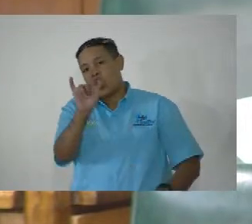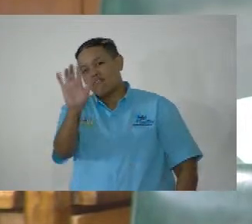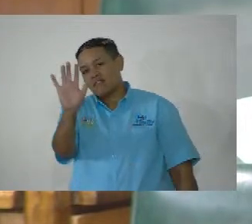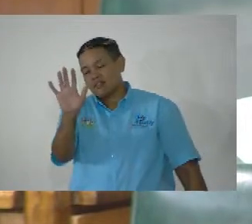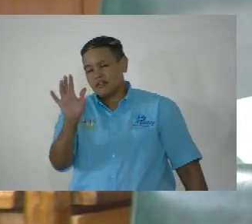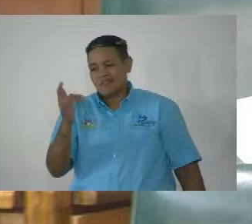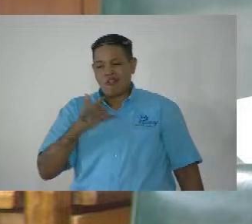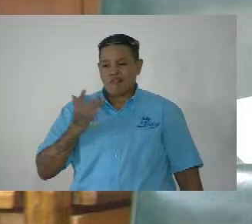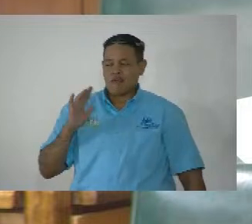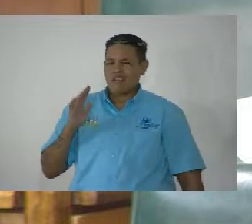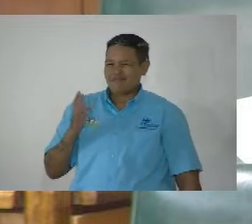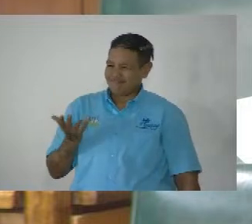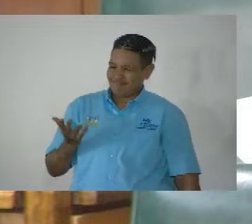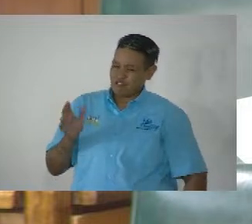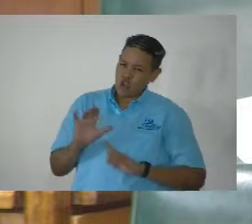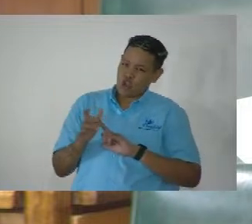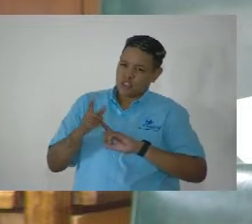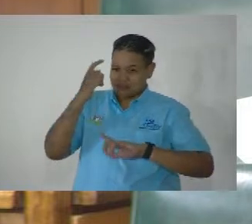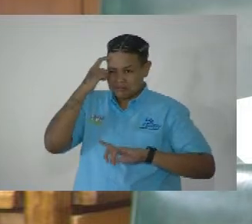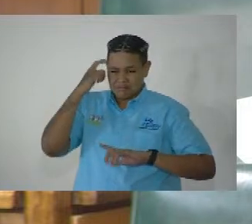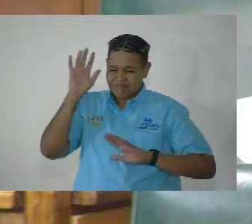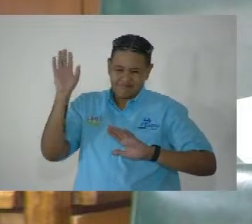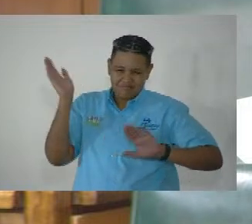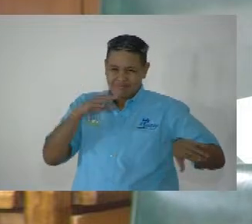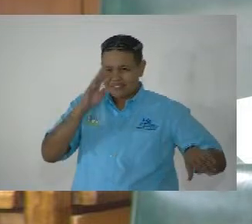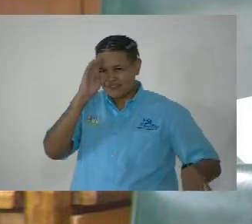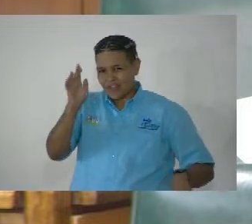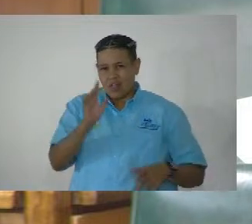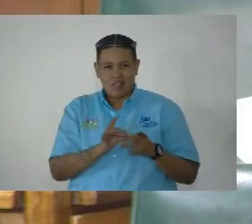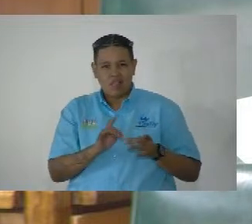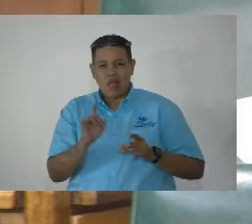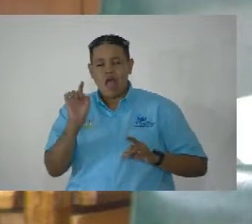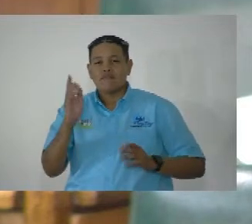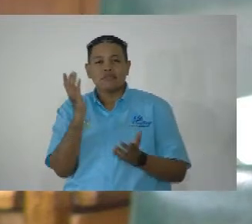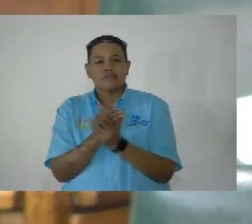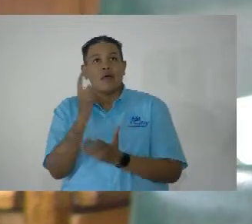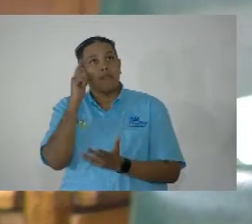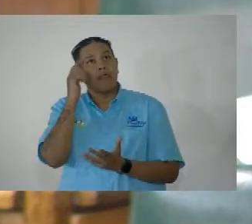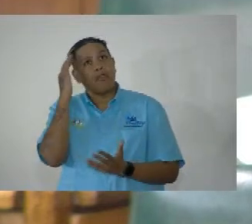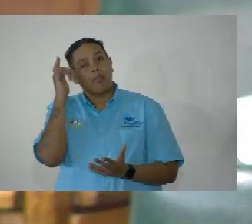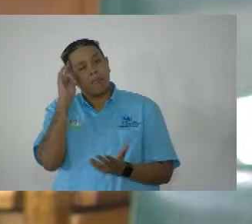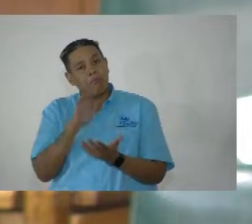is a culture, we must get out of that. We have to bring